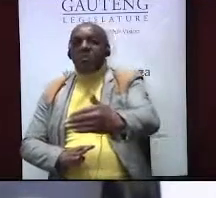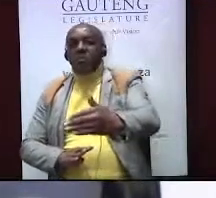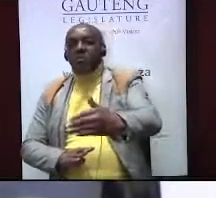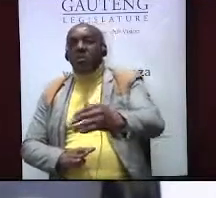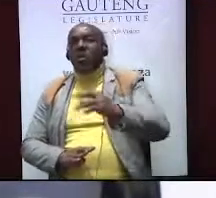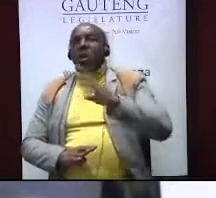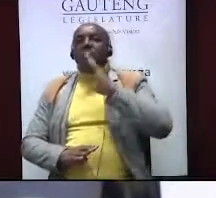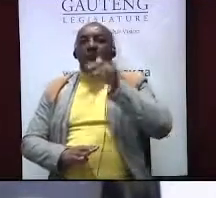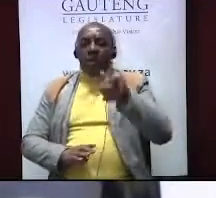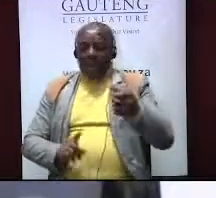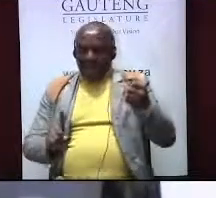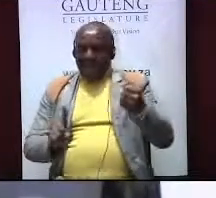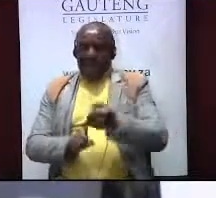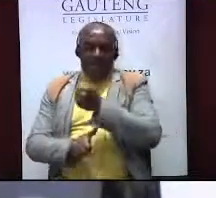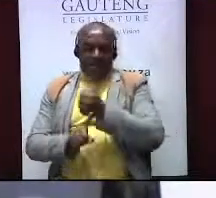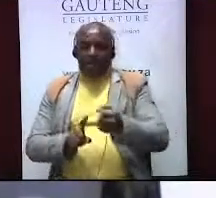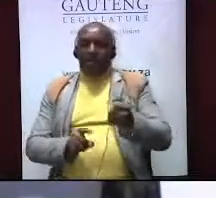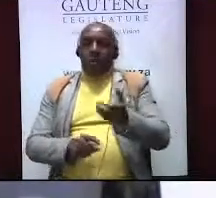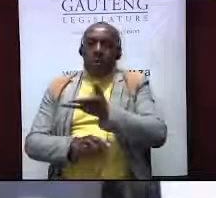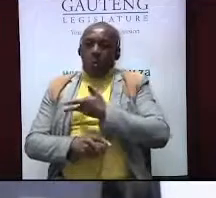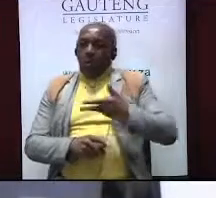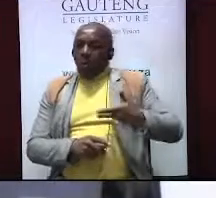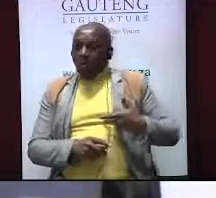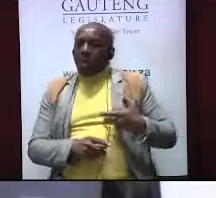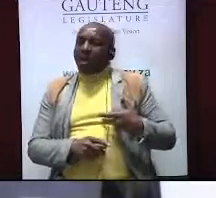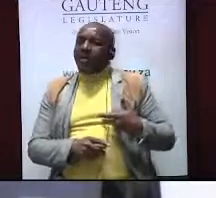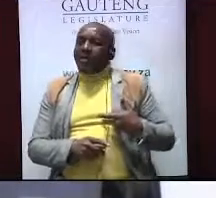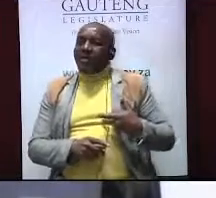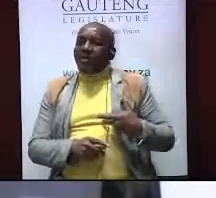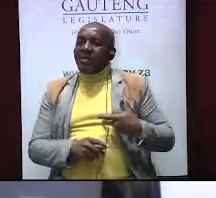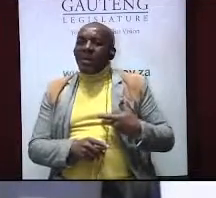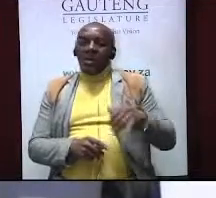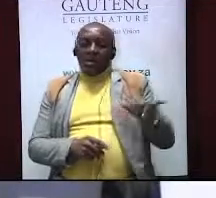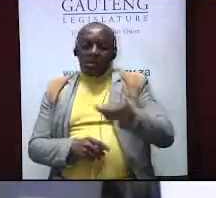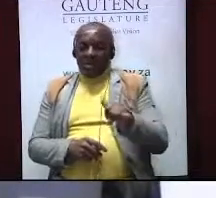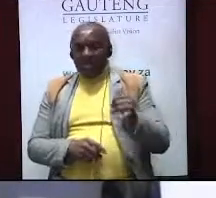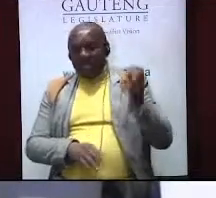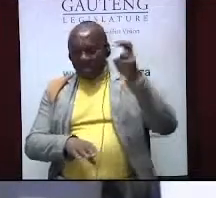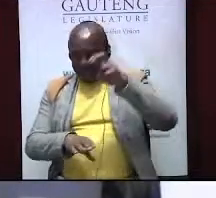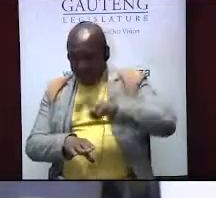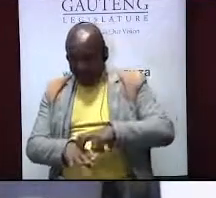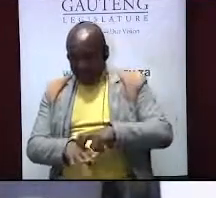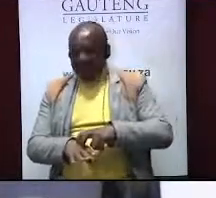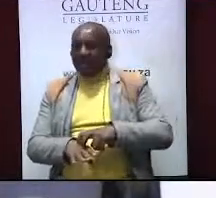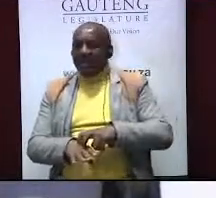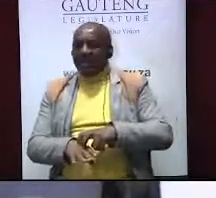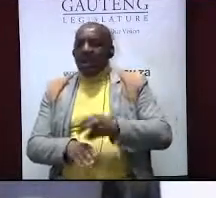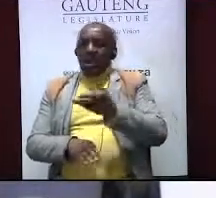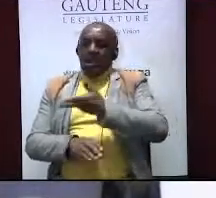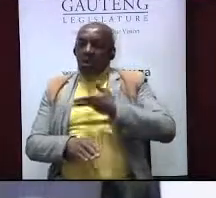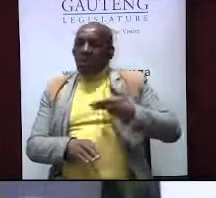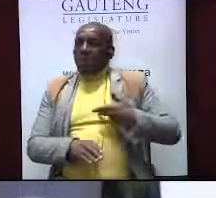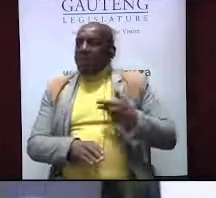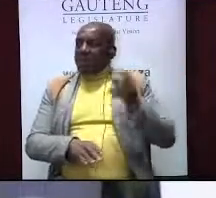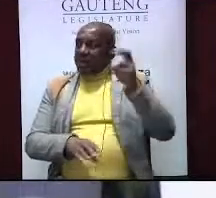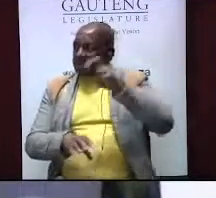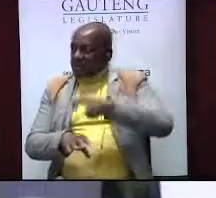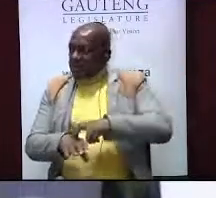treat women with the respect that is needed, that women deserve.